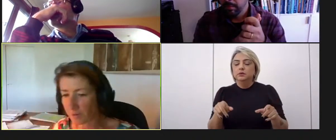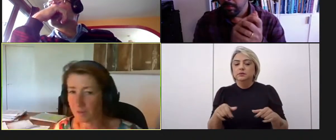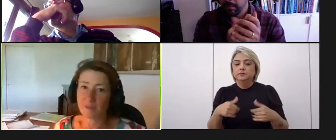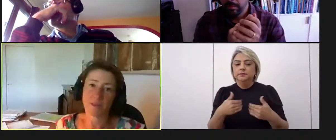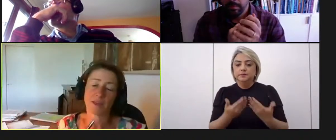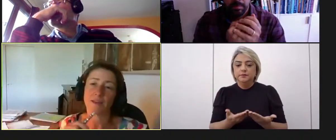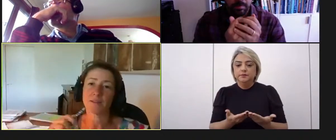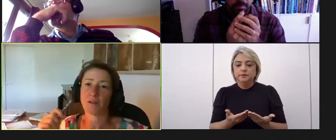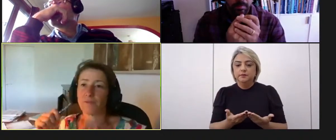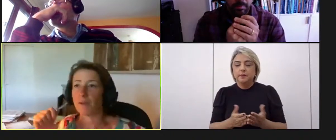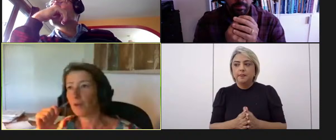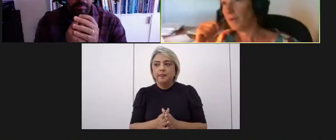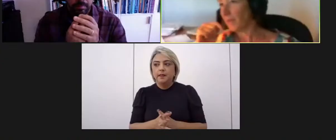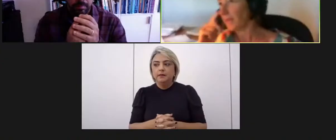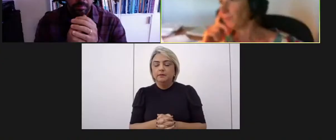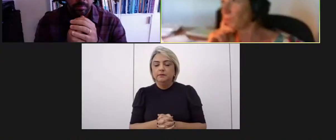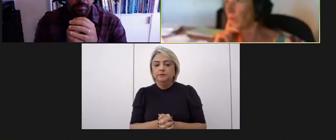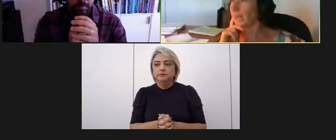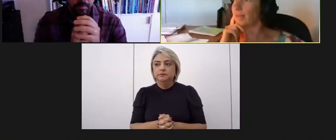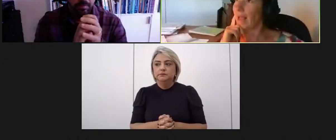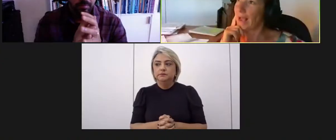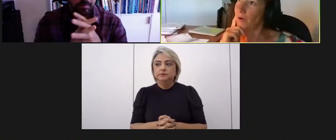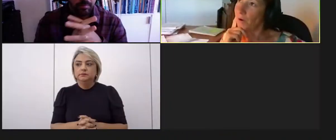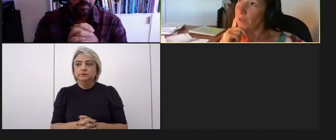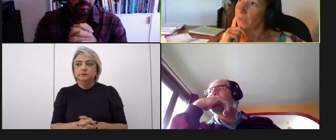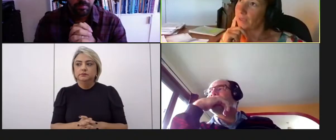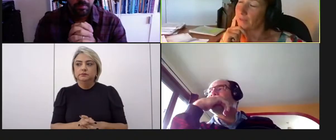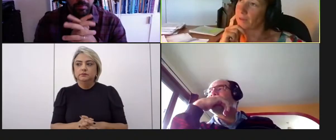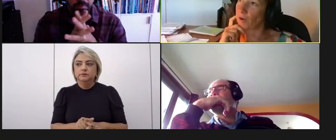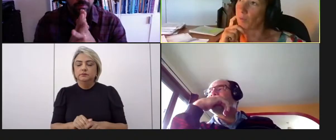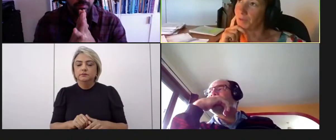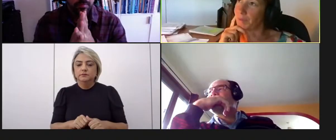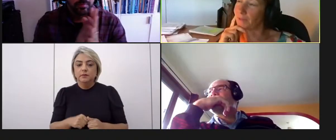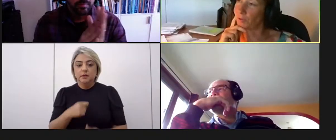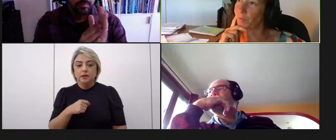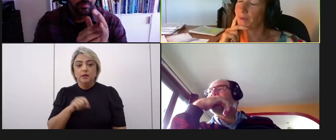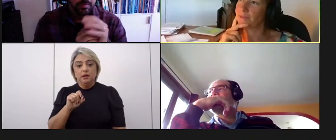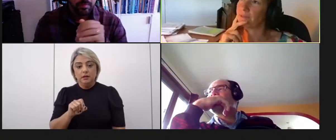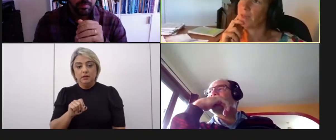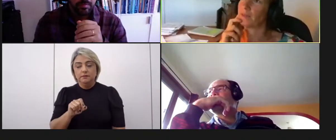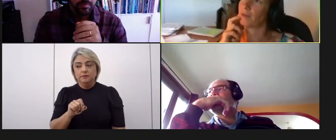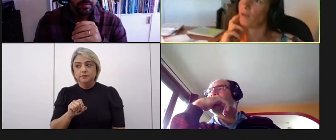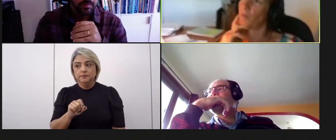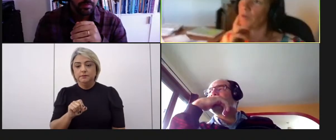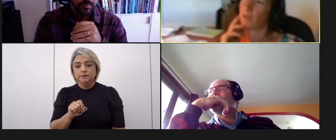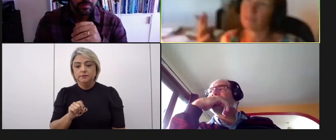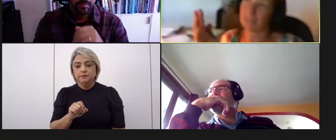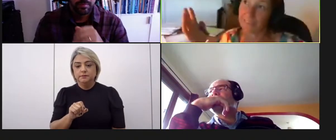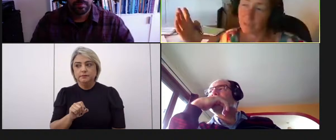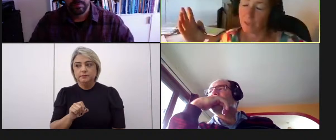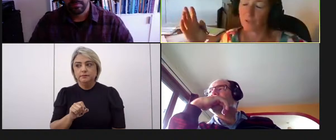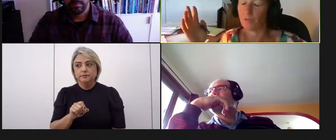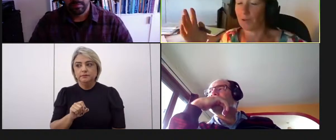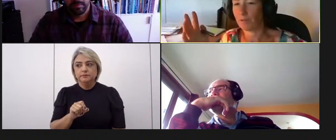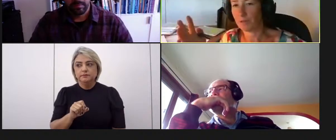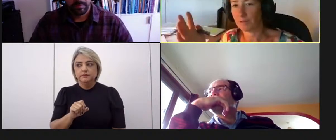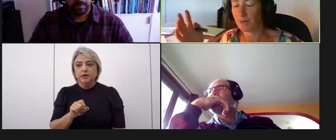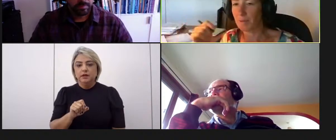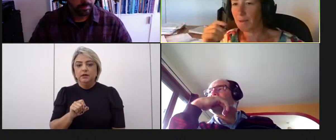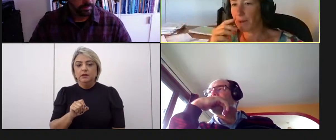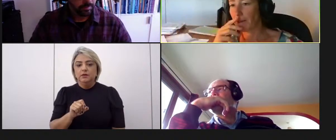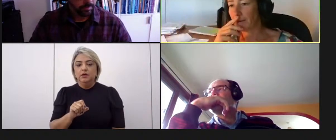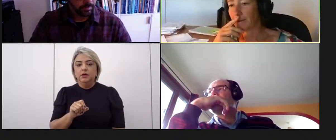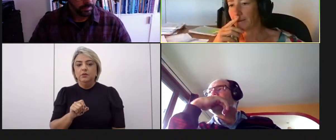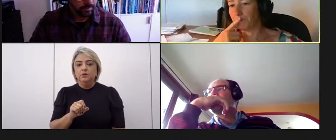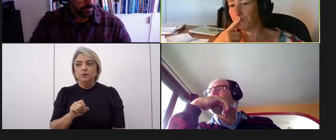For instance, in the case of if you look at how the global debate took place at the international level this